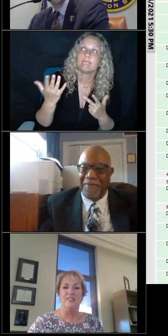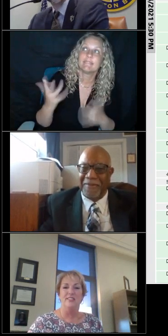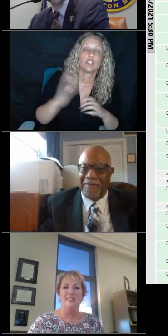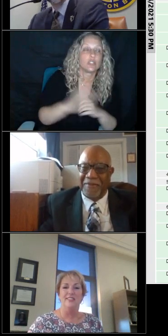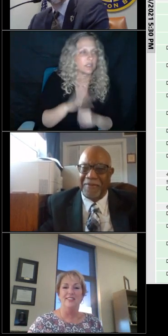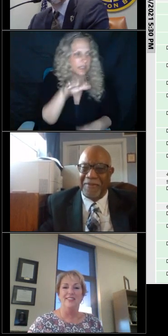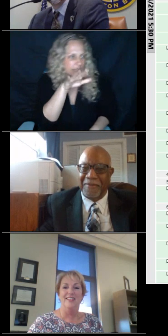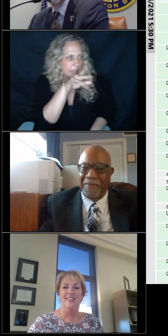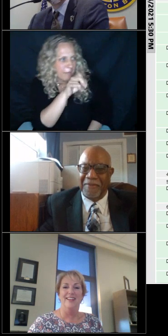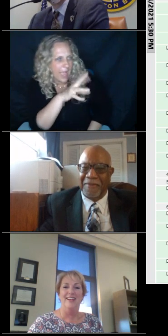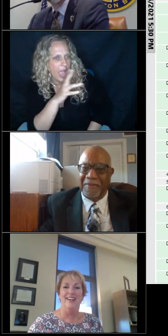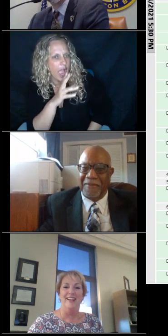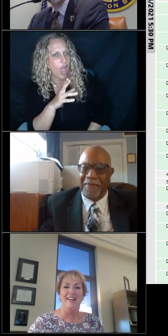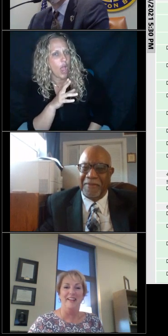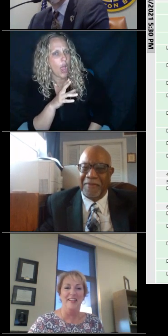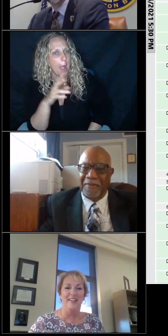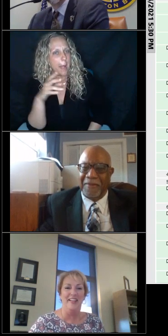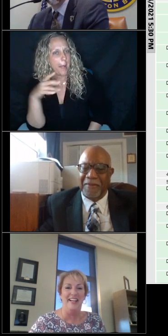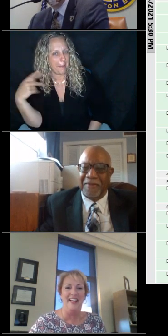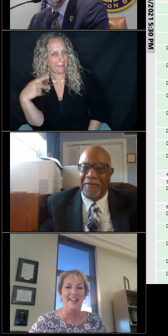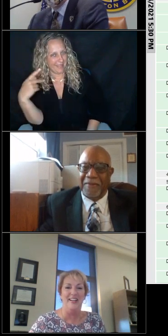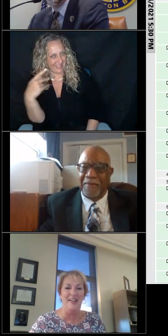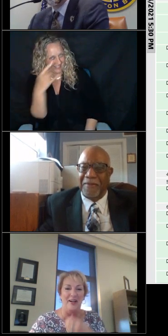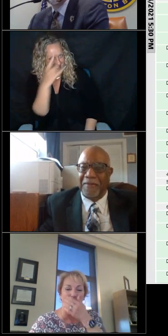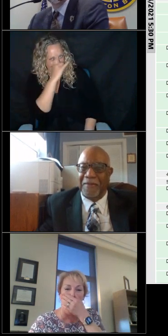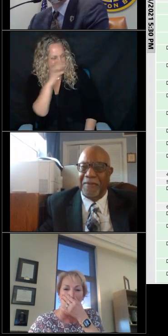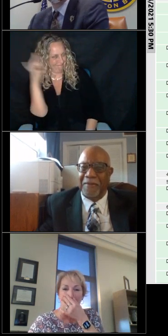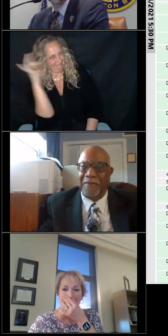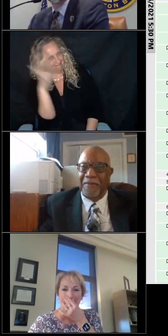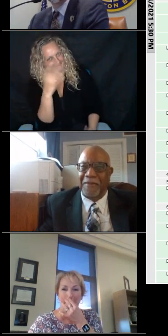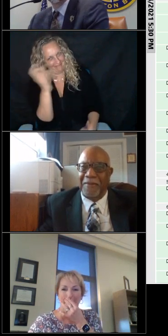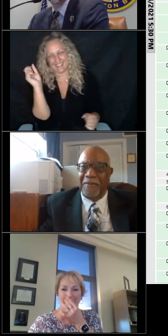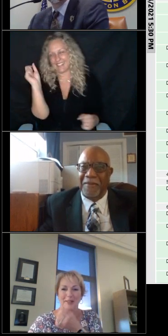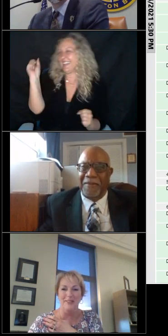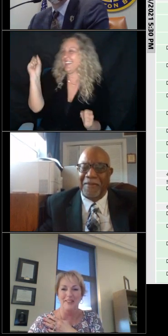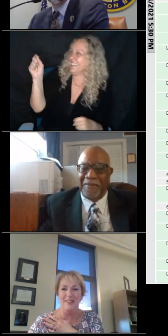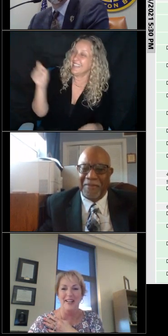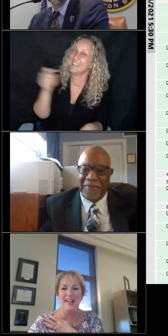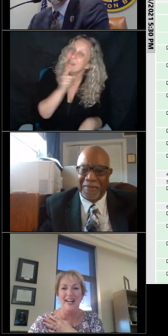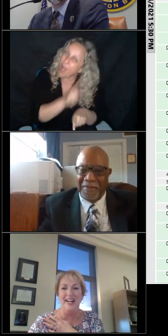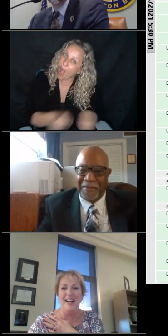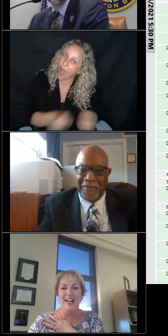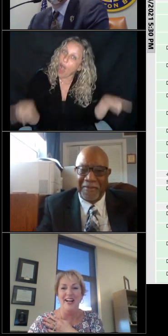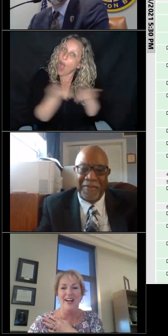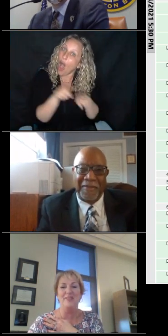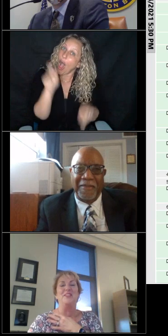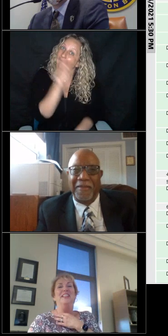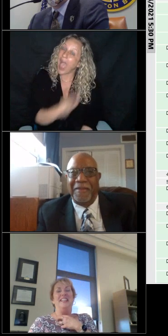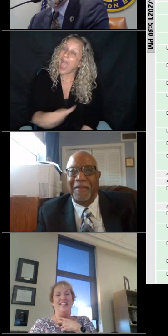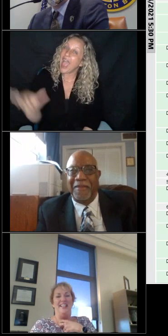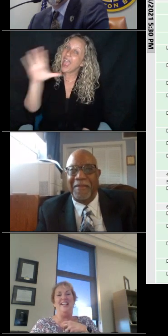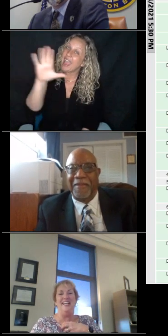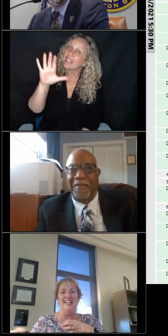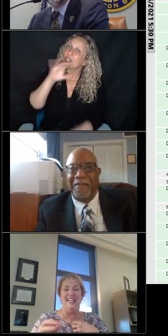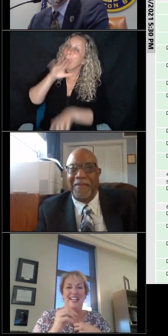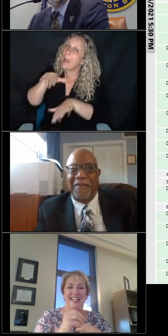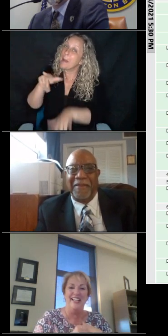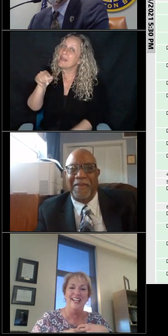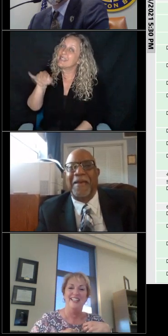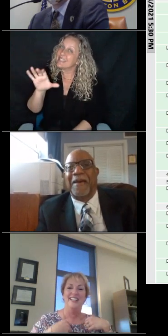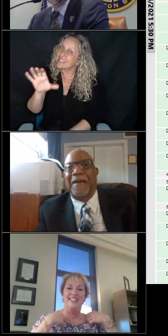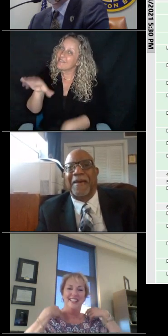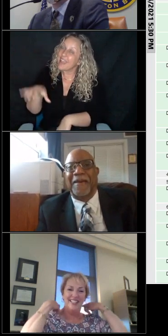Mayor. Yes. I wasn't going to mention this now and just wait until the next meeting. Yes. But this is also Asian Pacific Heritage Month. That's true.